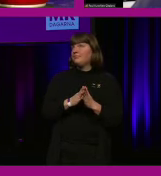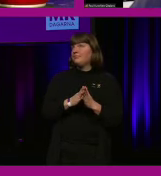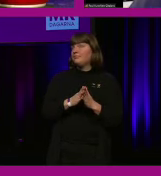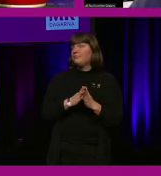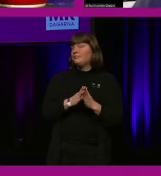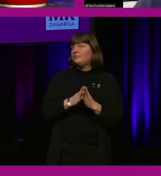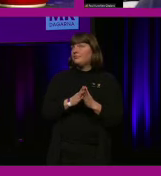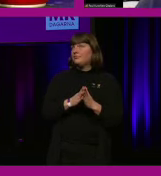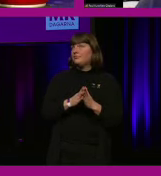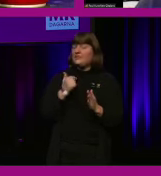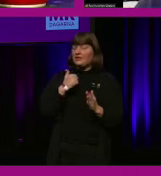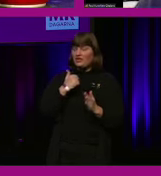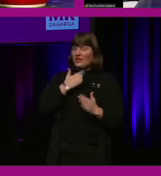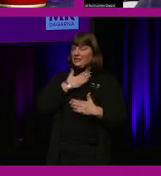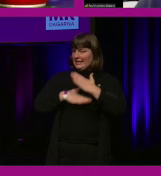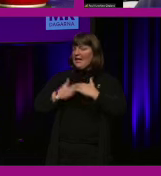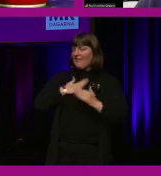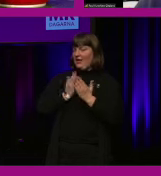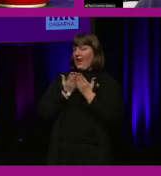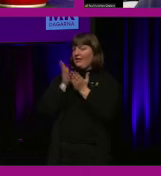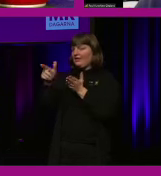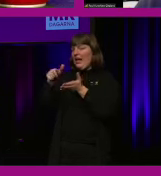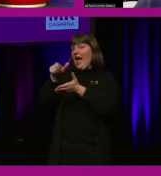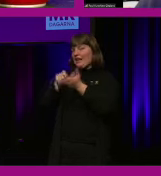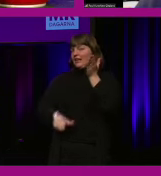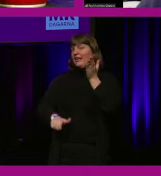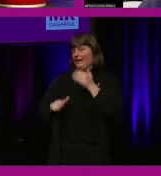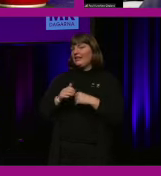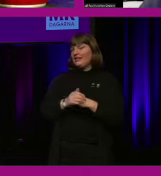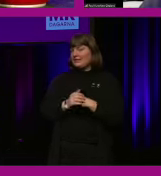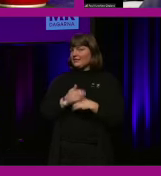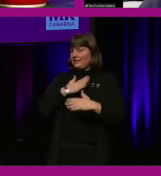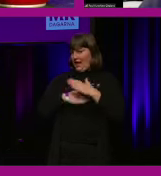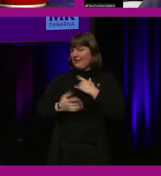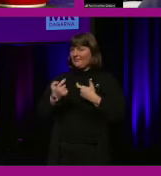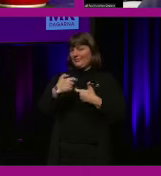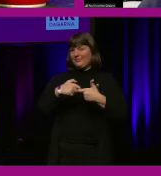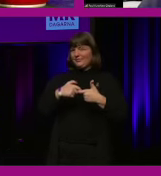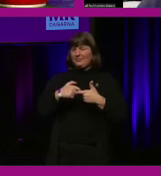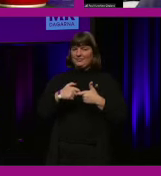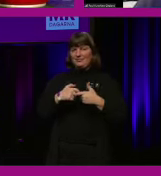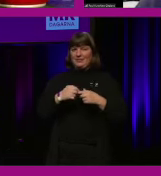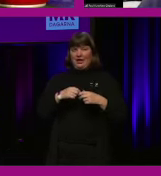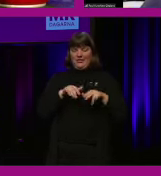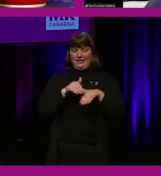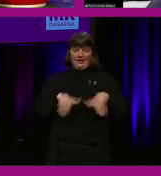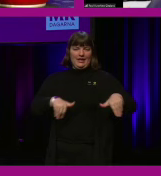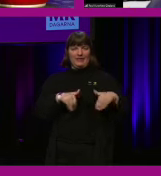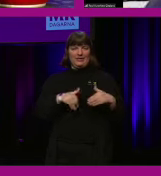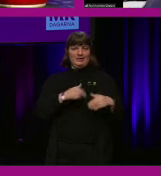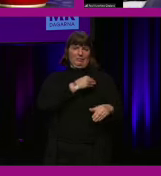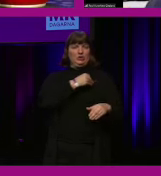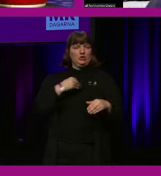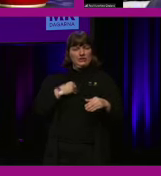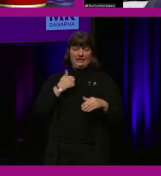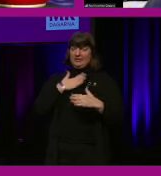I'd really like to read your article about not integrity agencies, but integrity agents. I need to get my head around that. So if it's possible,